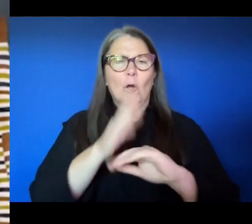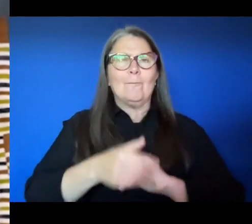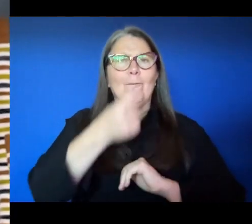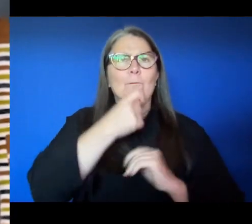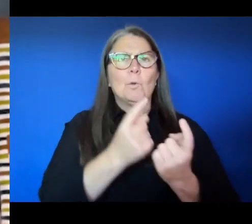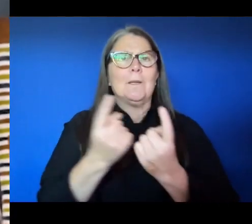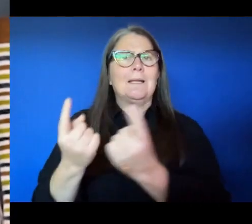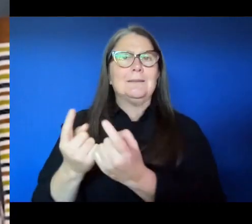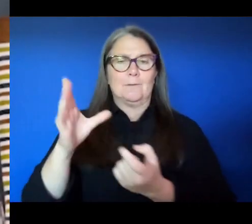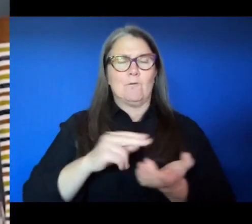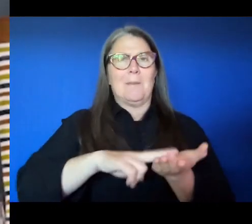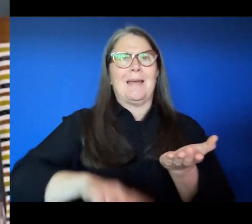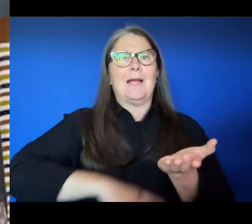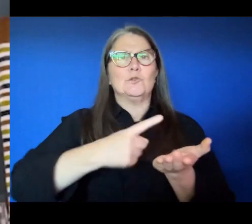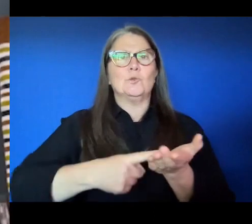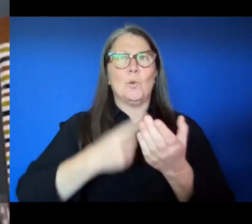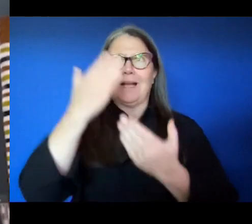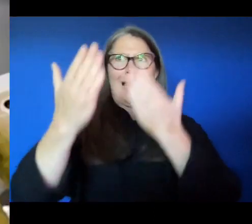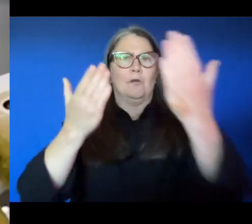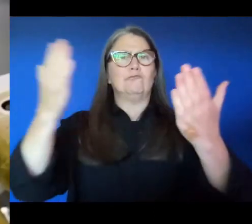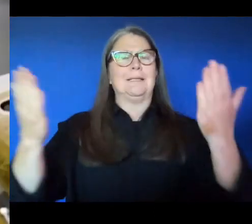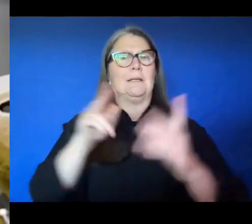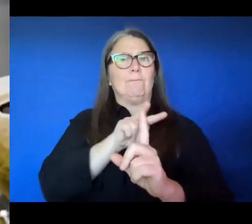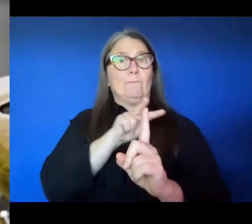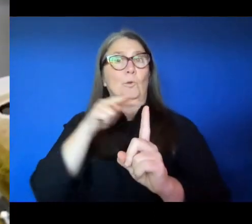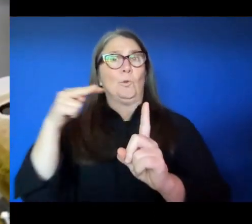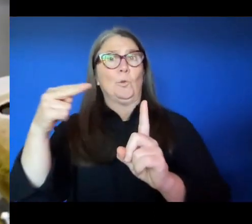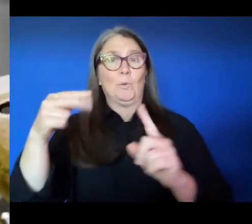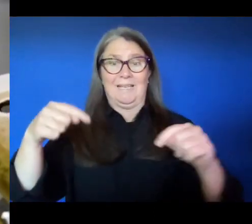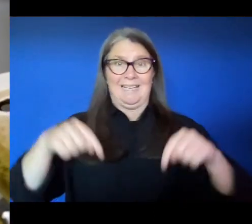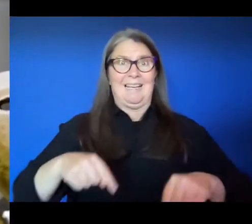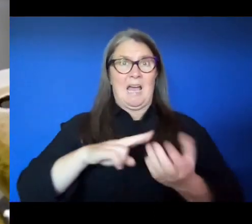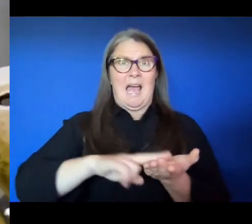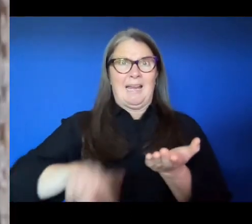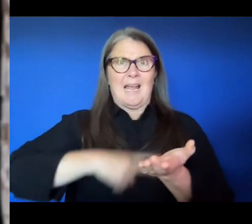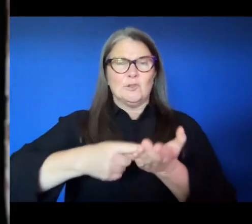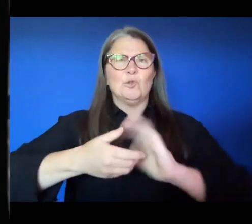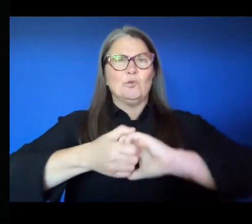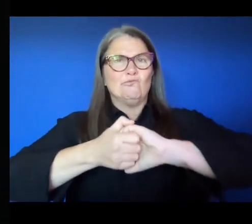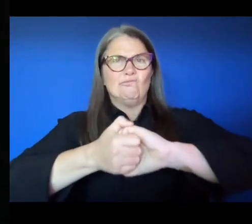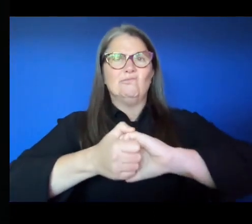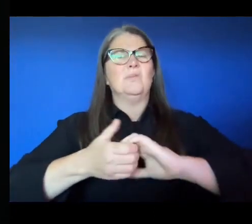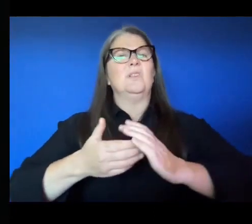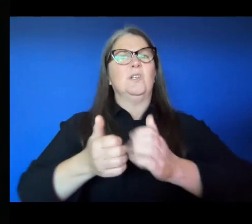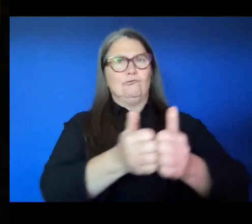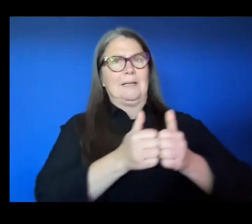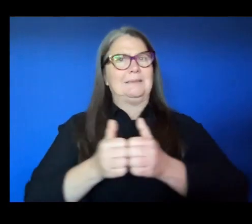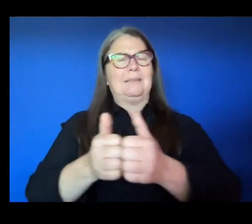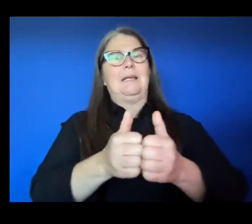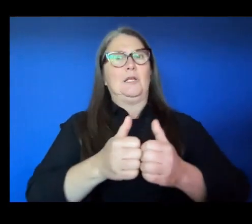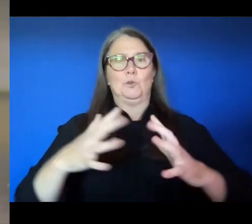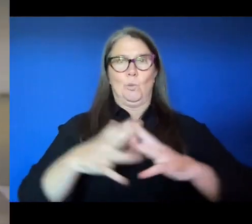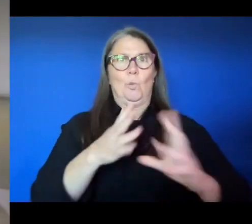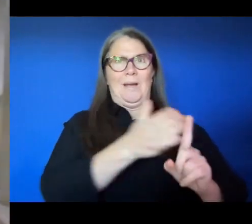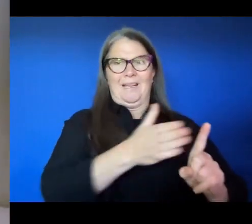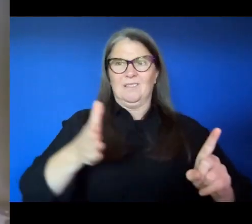Gallery's perspective, and that this week in National Reconciliation Week is a really important week. In fact, we've seen many things happen.